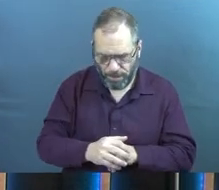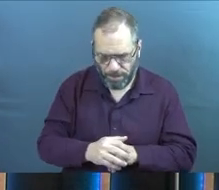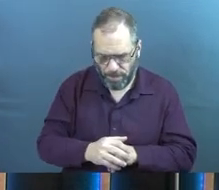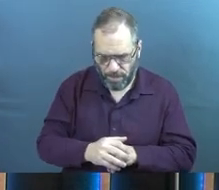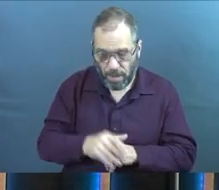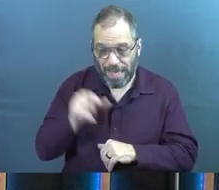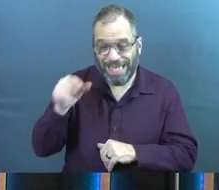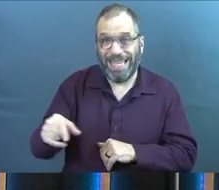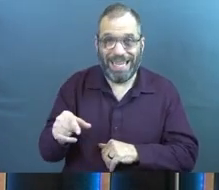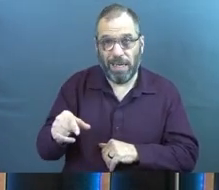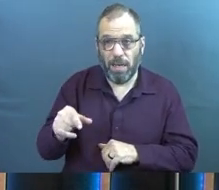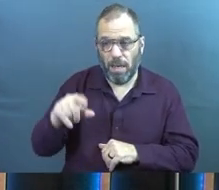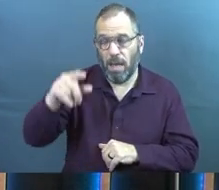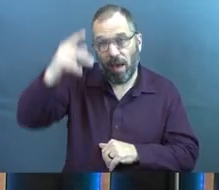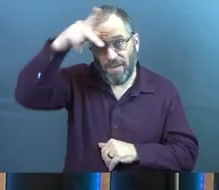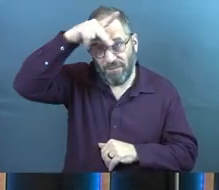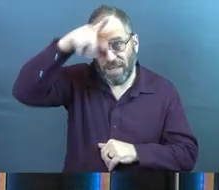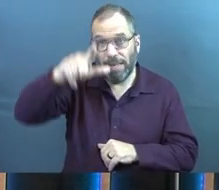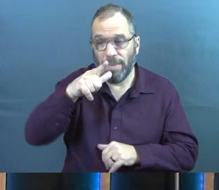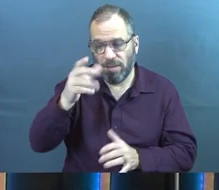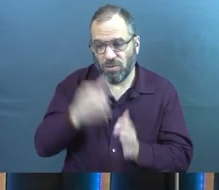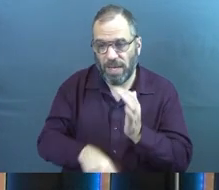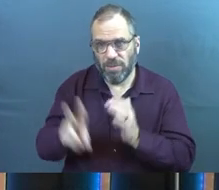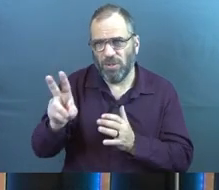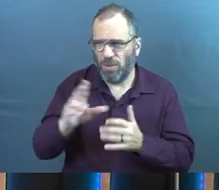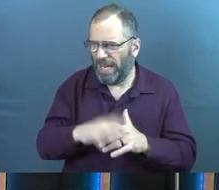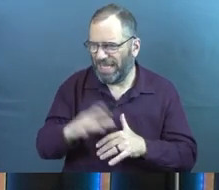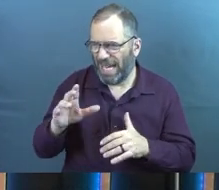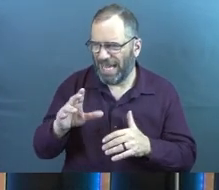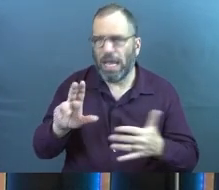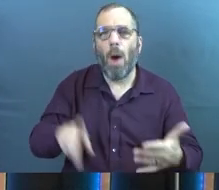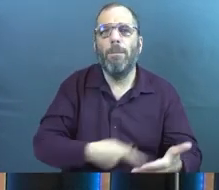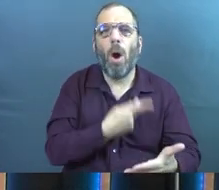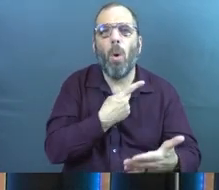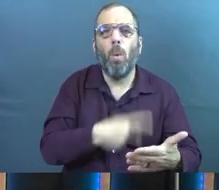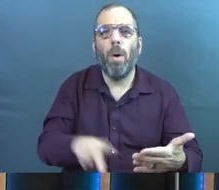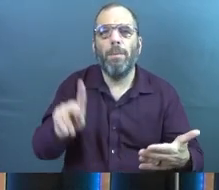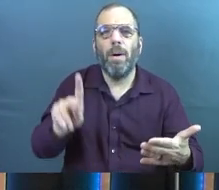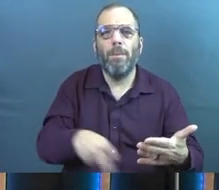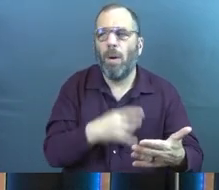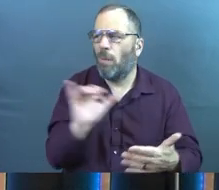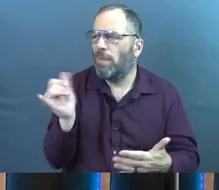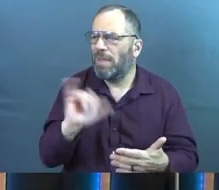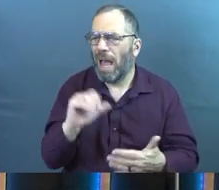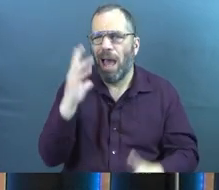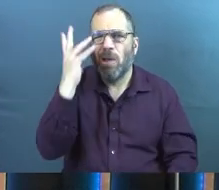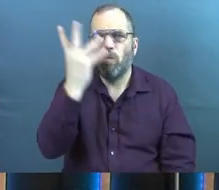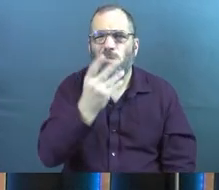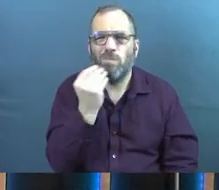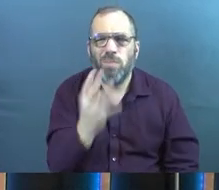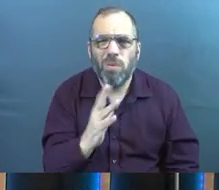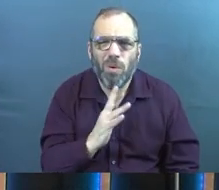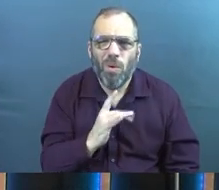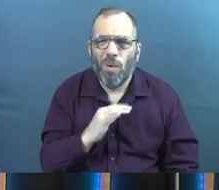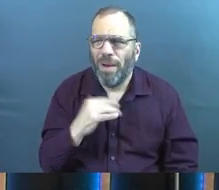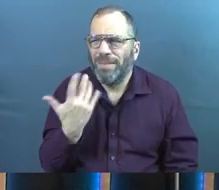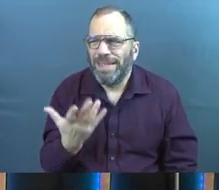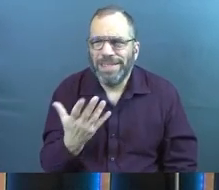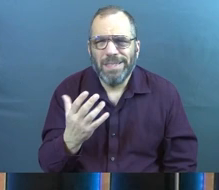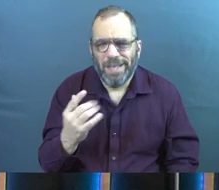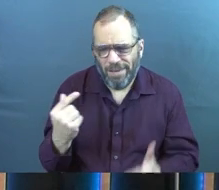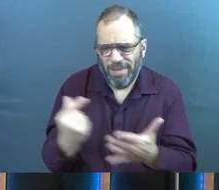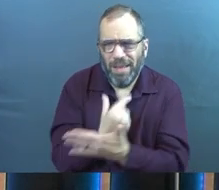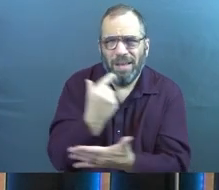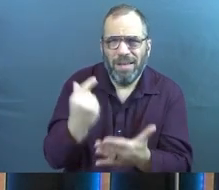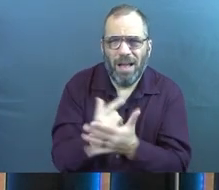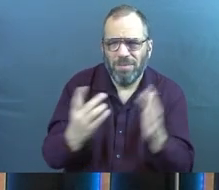In this section in Philippians 2, Paul gives this like poem, basically, okay? And it is seen as like this most beautiful representation of the